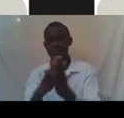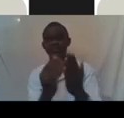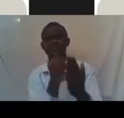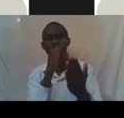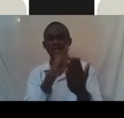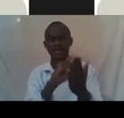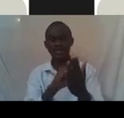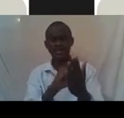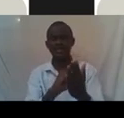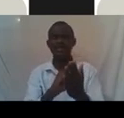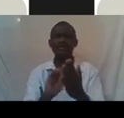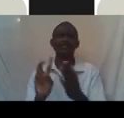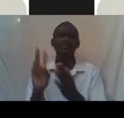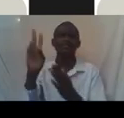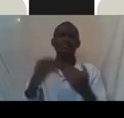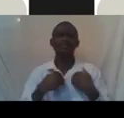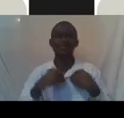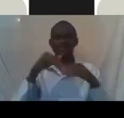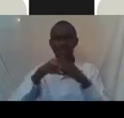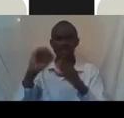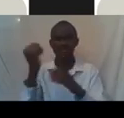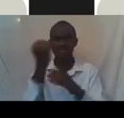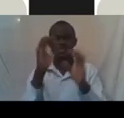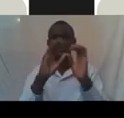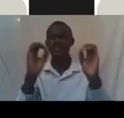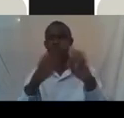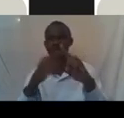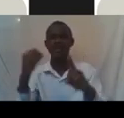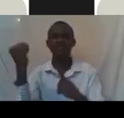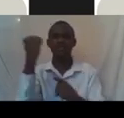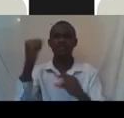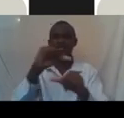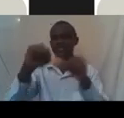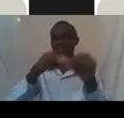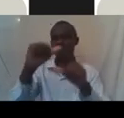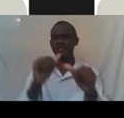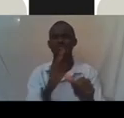in politics. In fact, politics are just about being